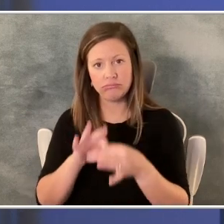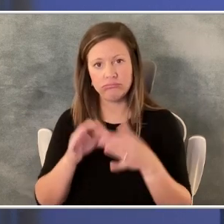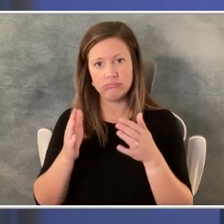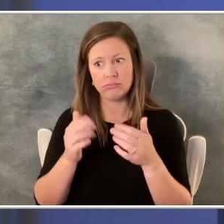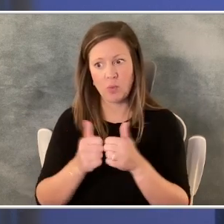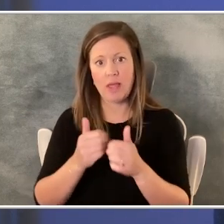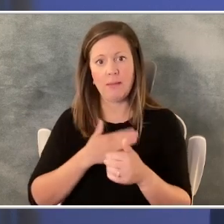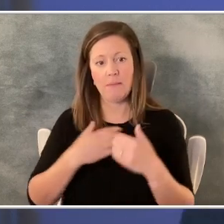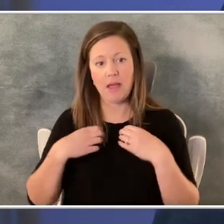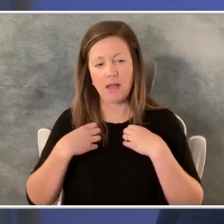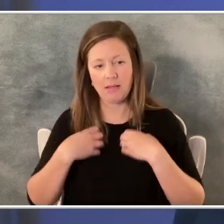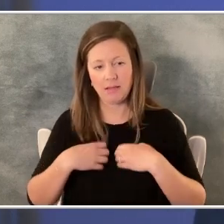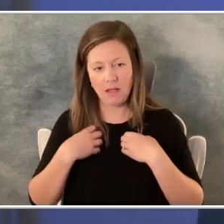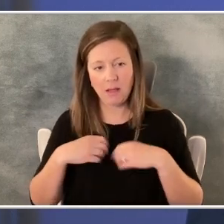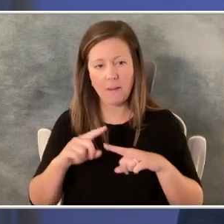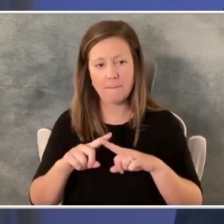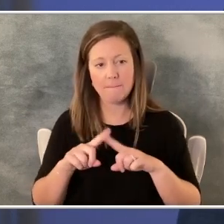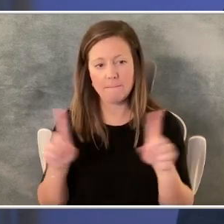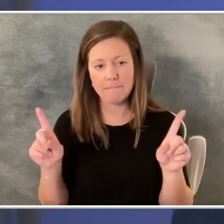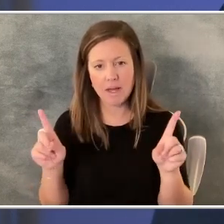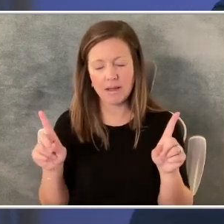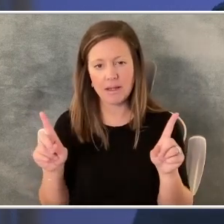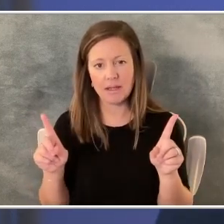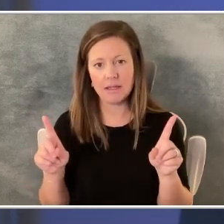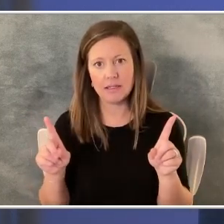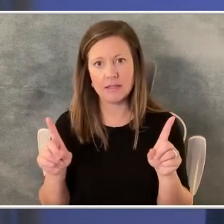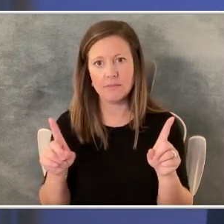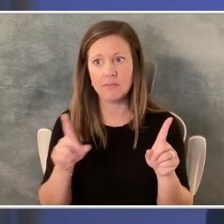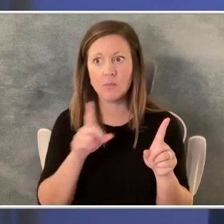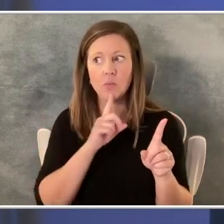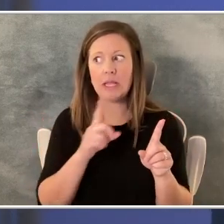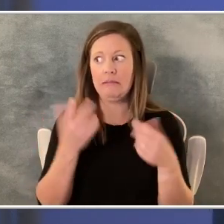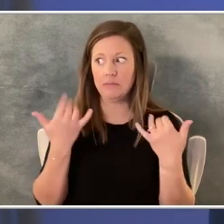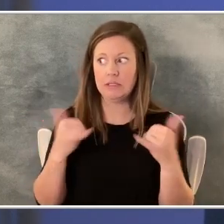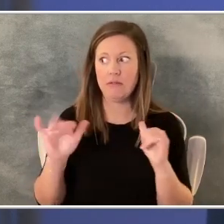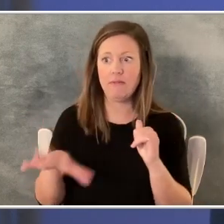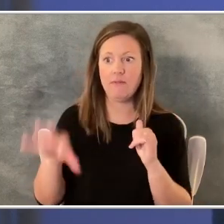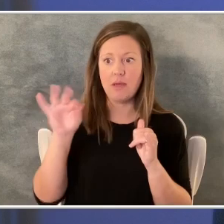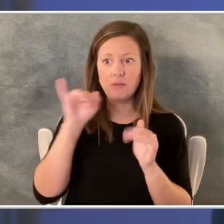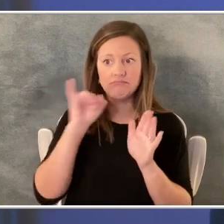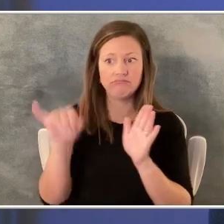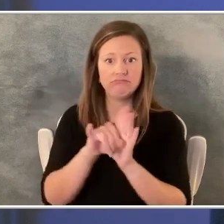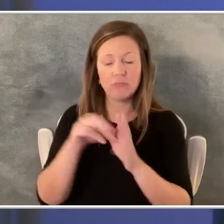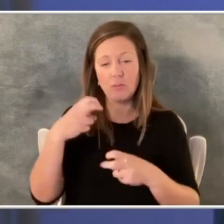did peripherally identify a problem with my liver.